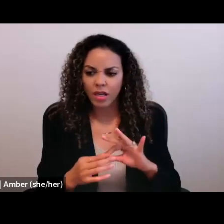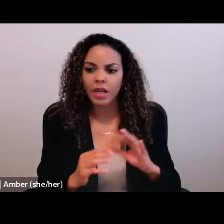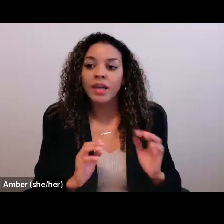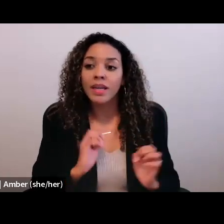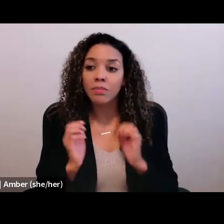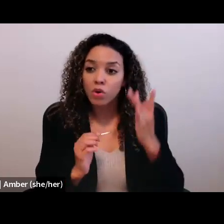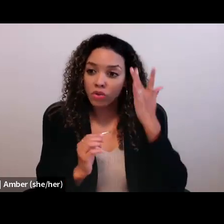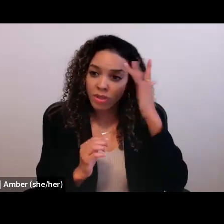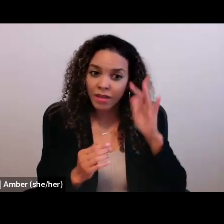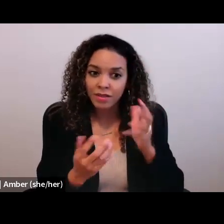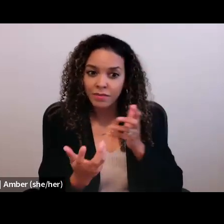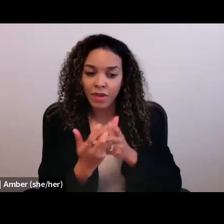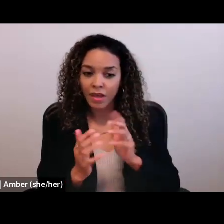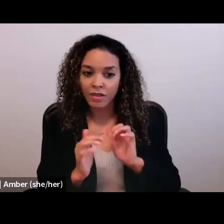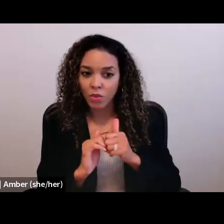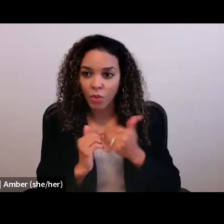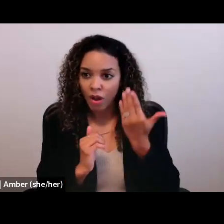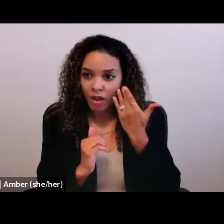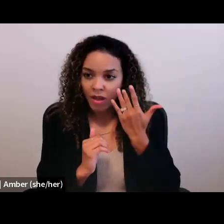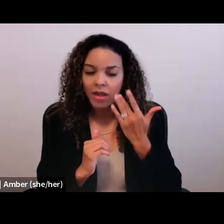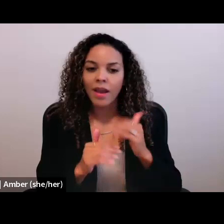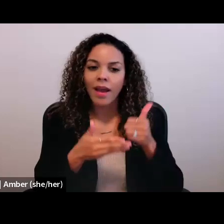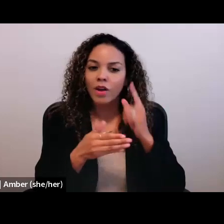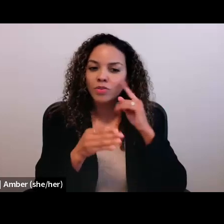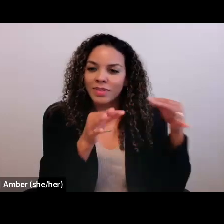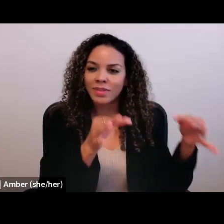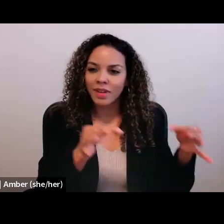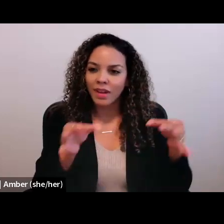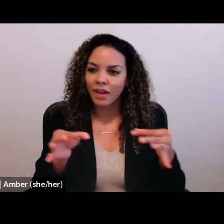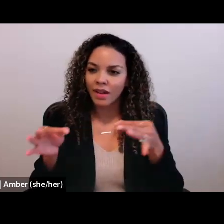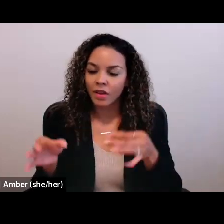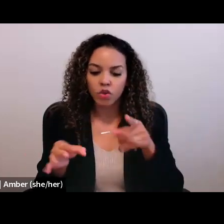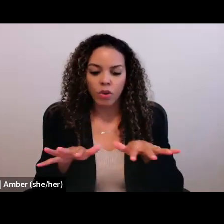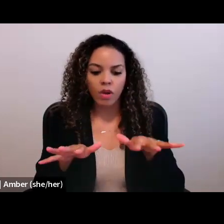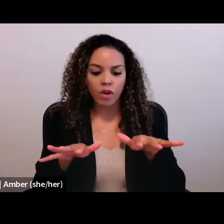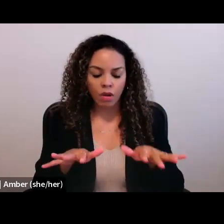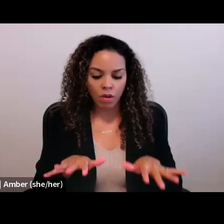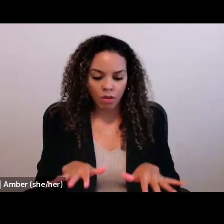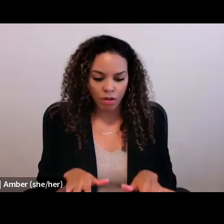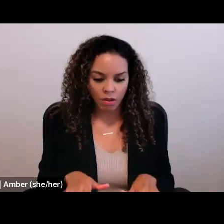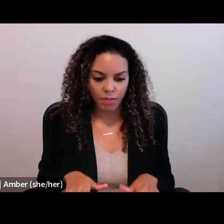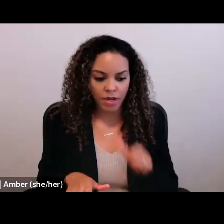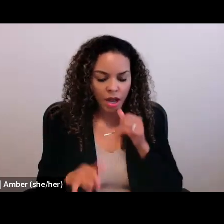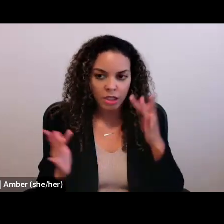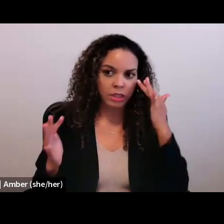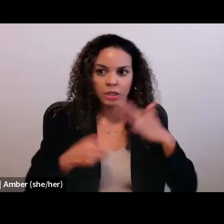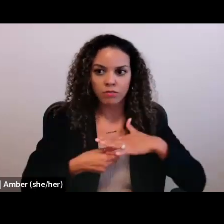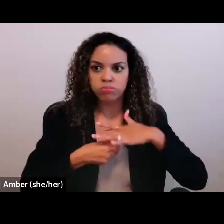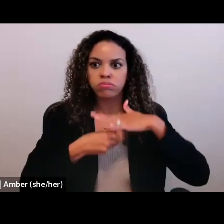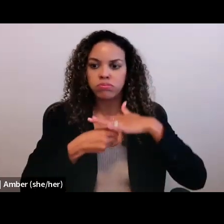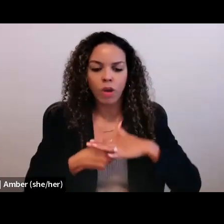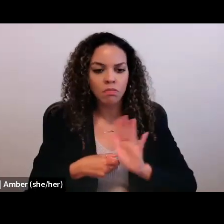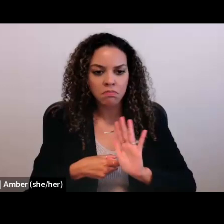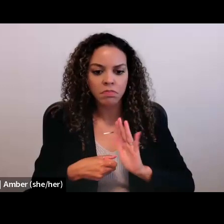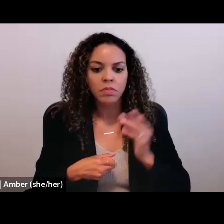in because it helps you with your decision making. It allows you to stay calm and not get so stressed and actually begin to understand what is going on